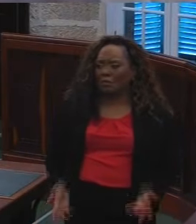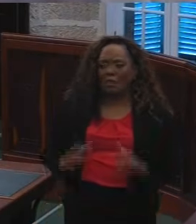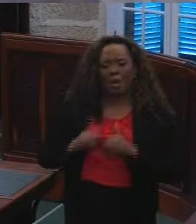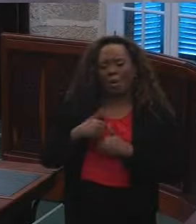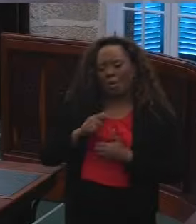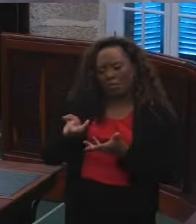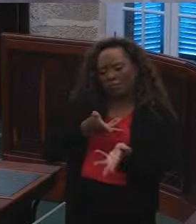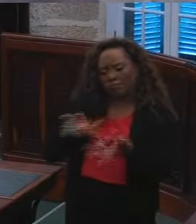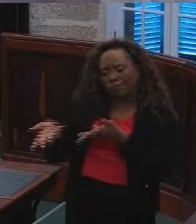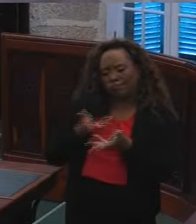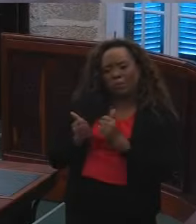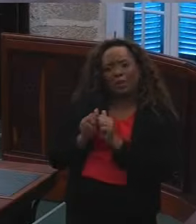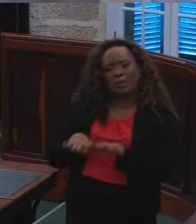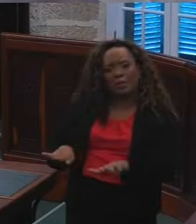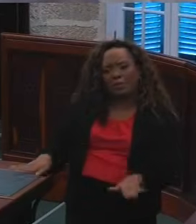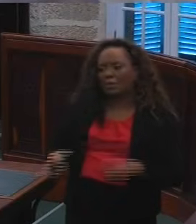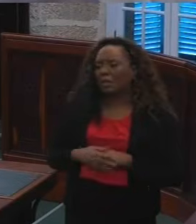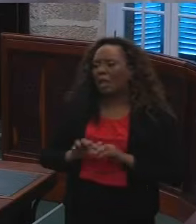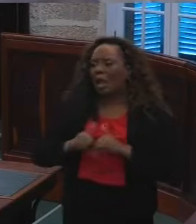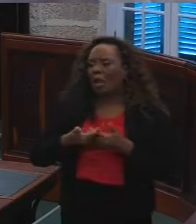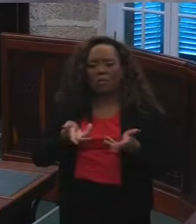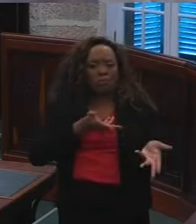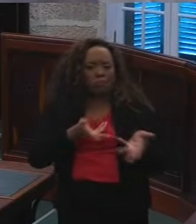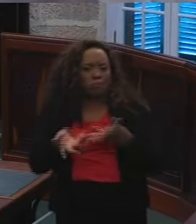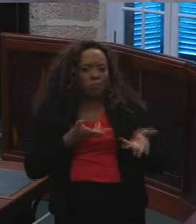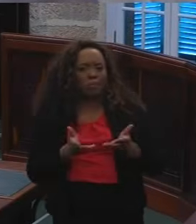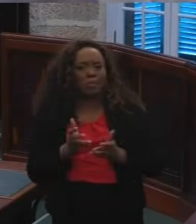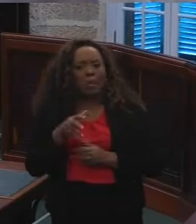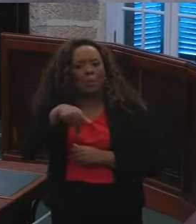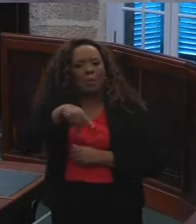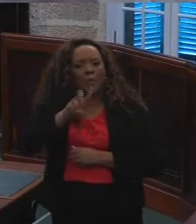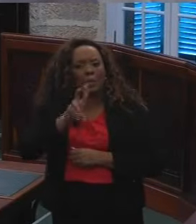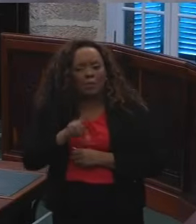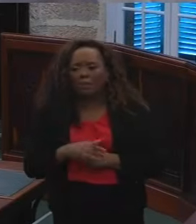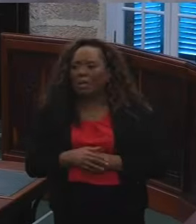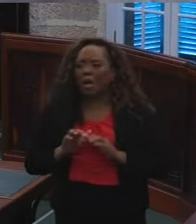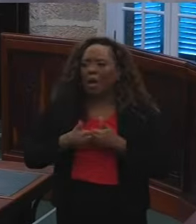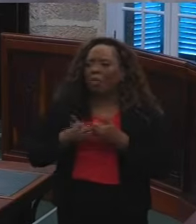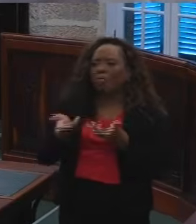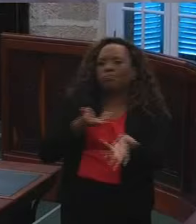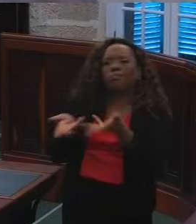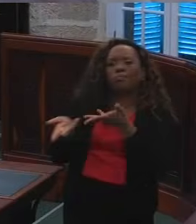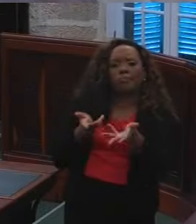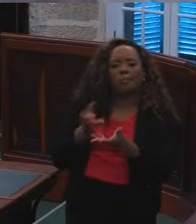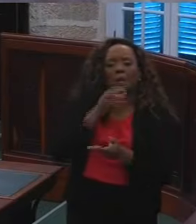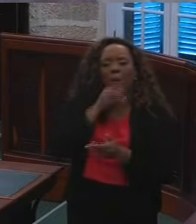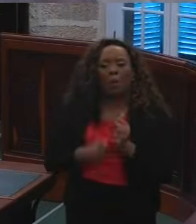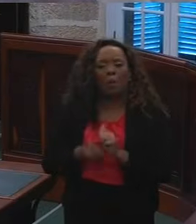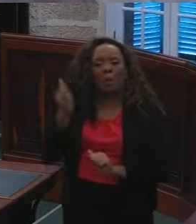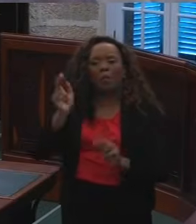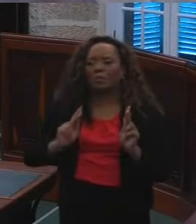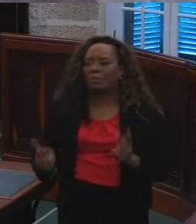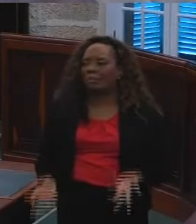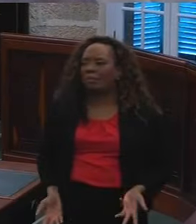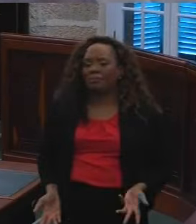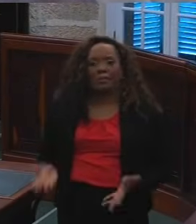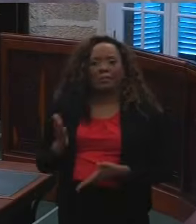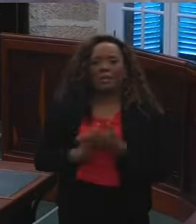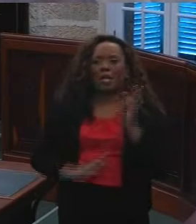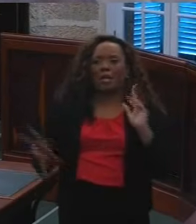children, those with disabilities, or the elderly. There is just an